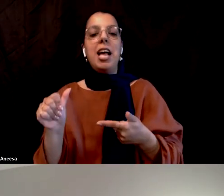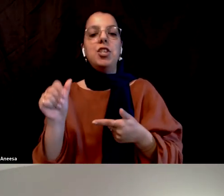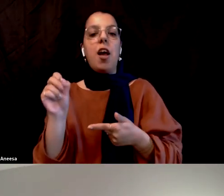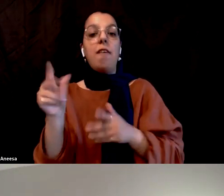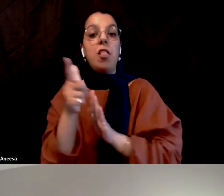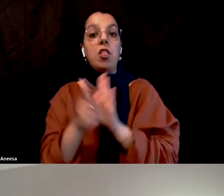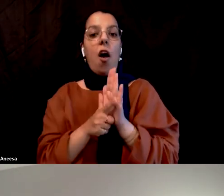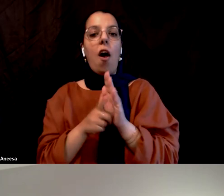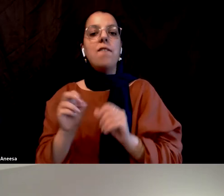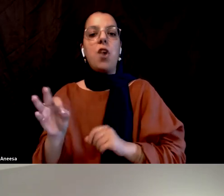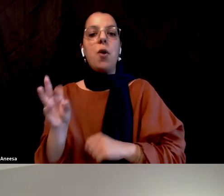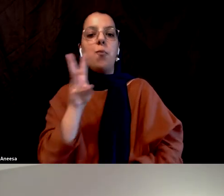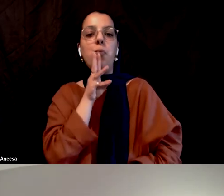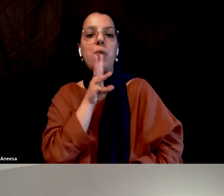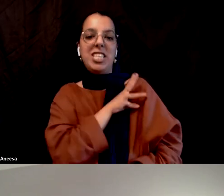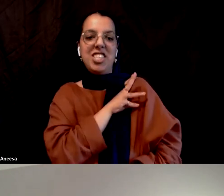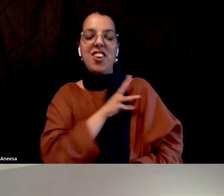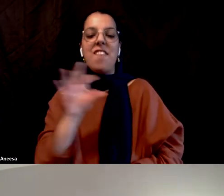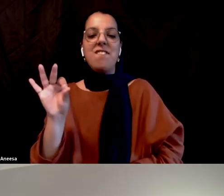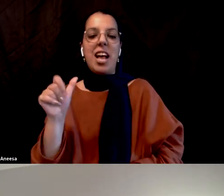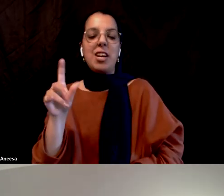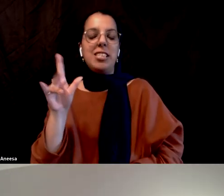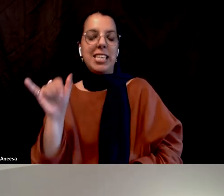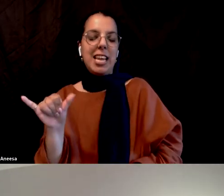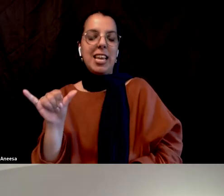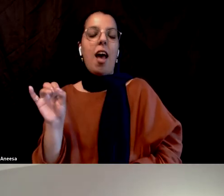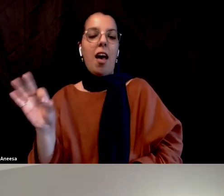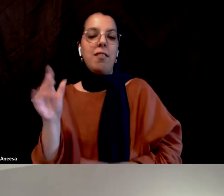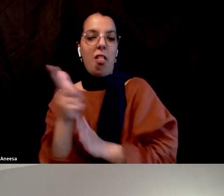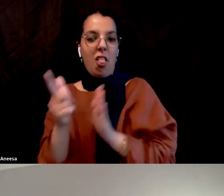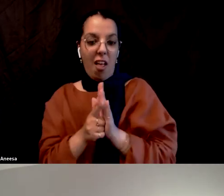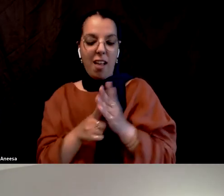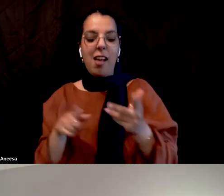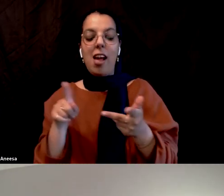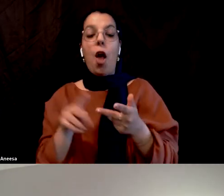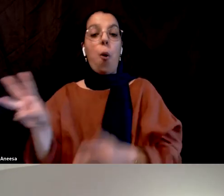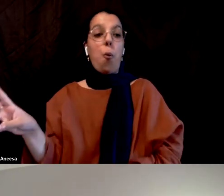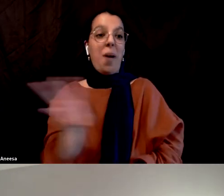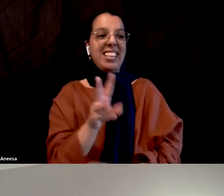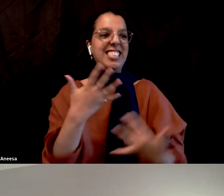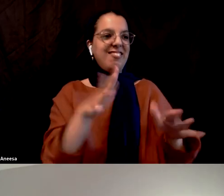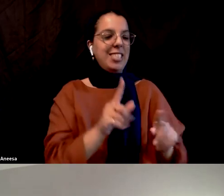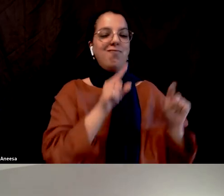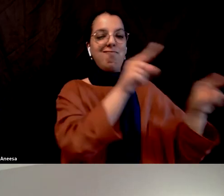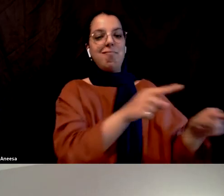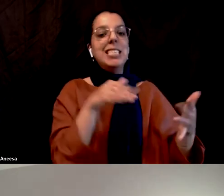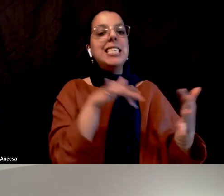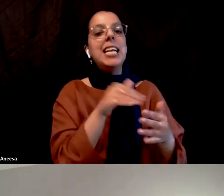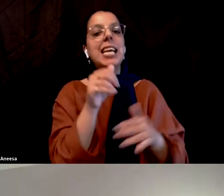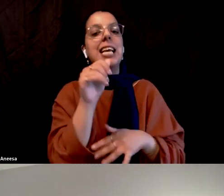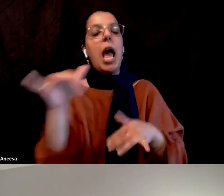Law. And she also spent time on the West Coast studying Aboriginal law at the University of Victoria,